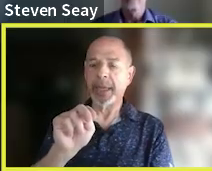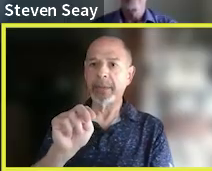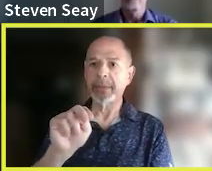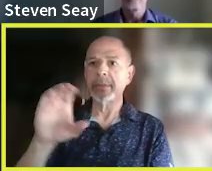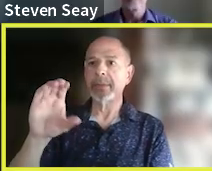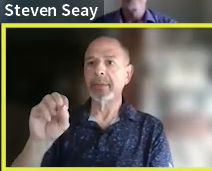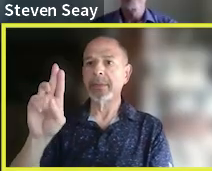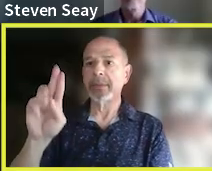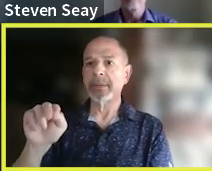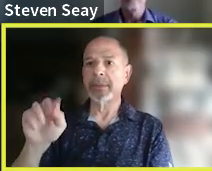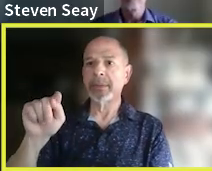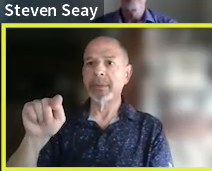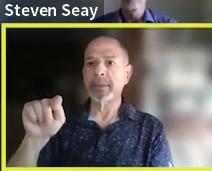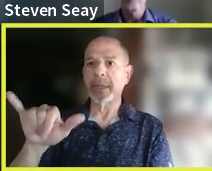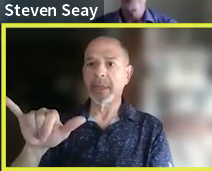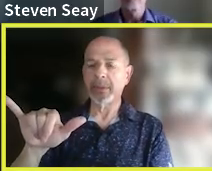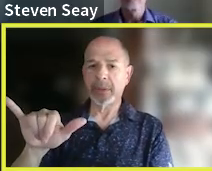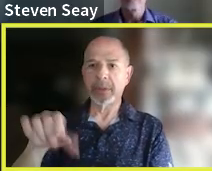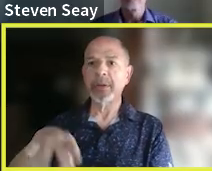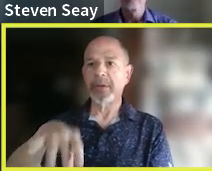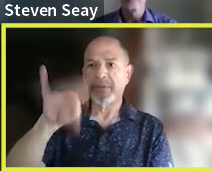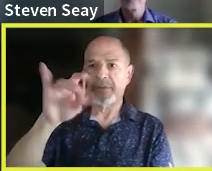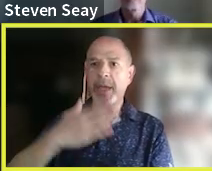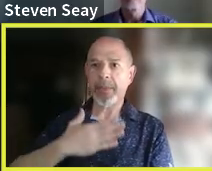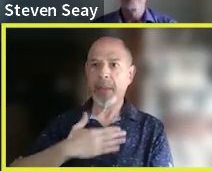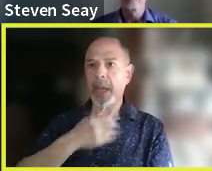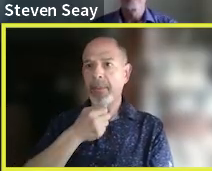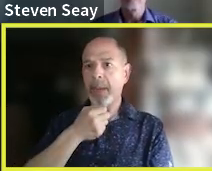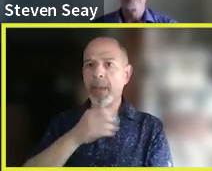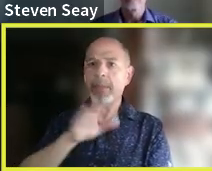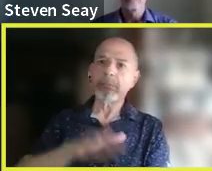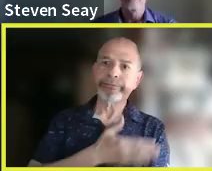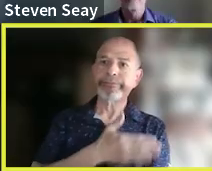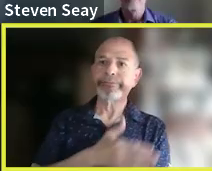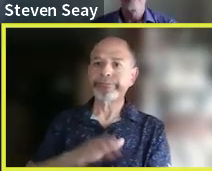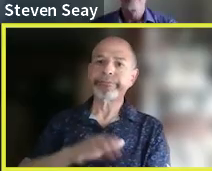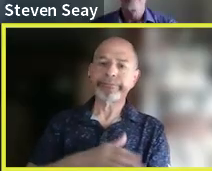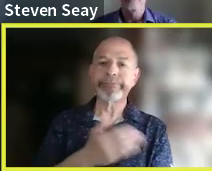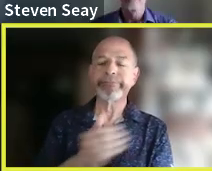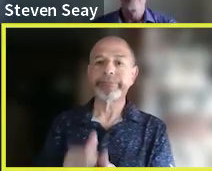you because I won't find it. All right. What's that? If I don't find it, I'm going to text you. You just be warned.